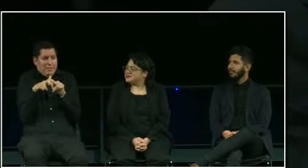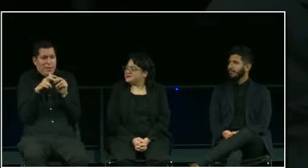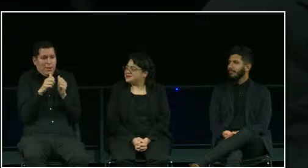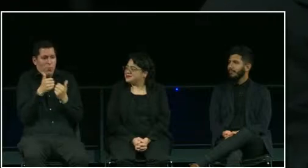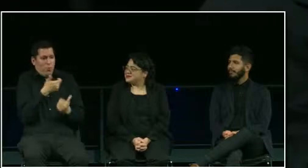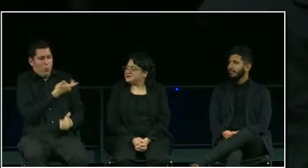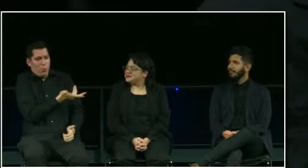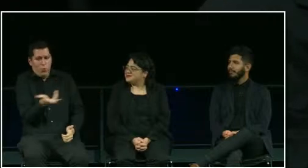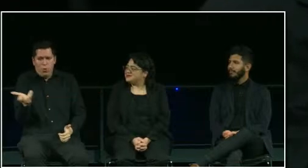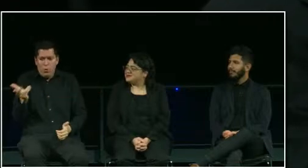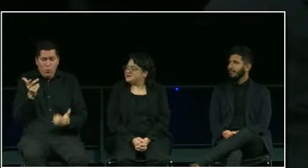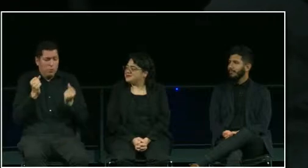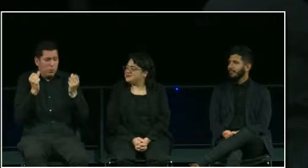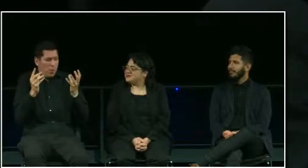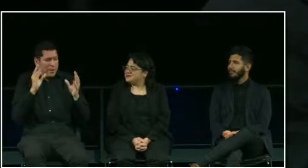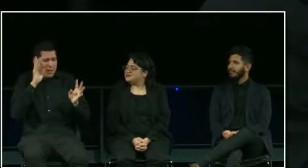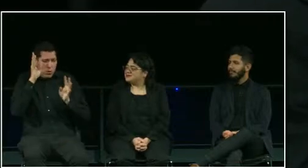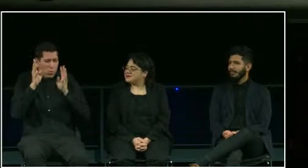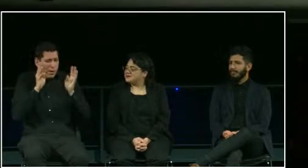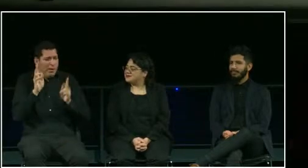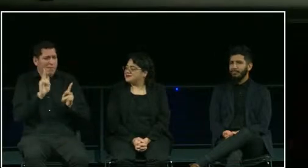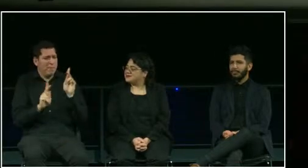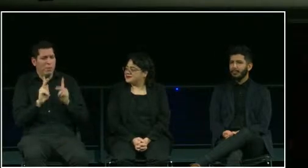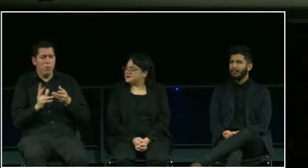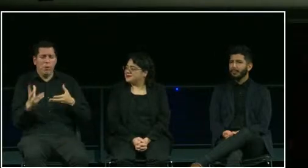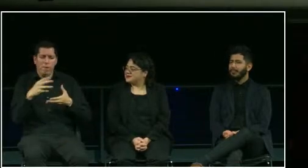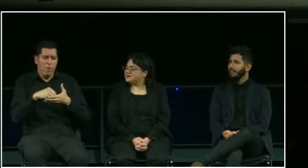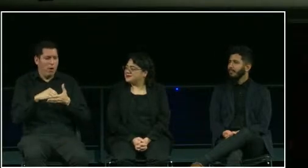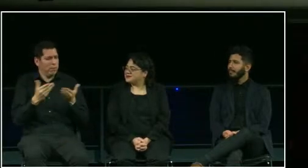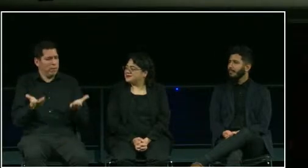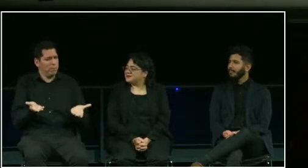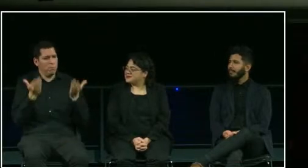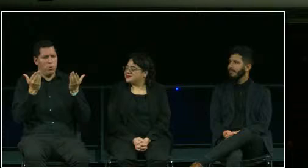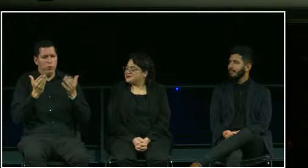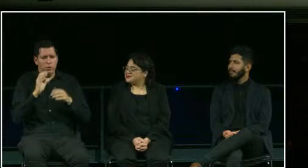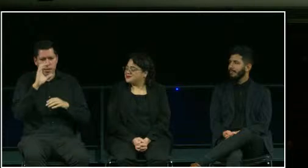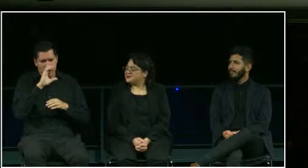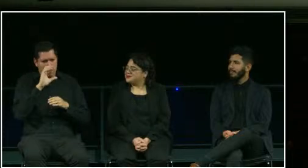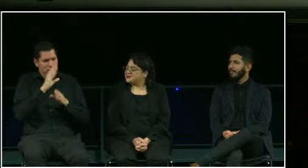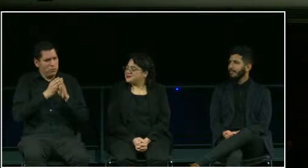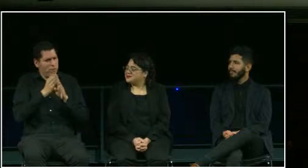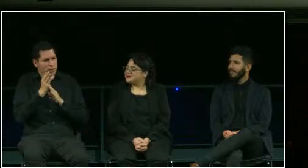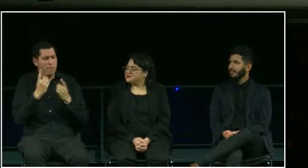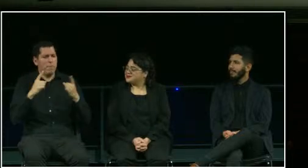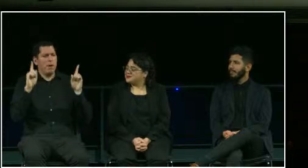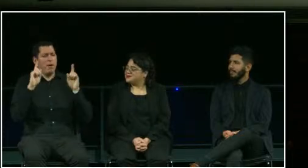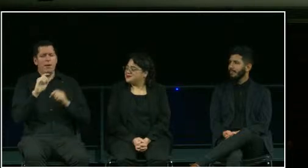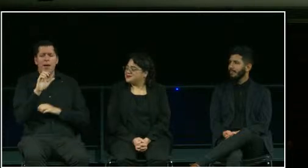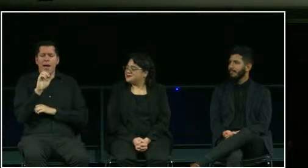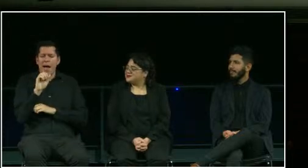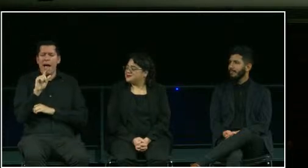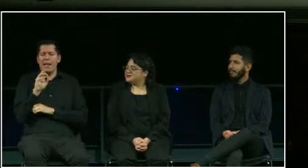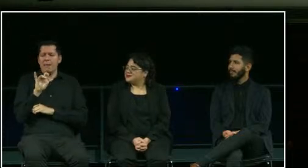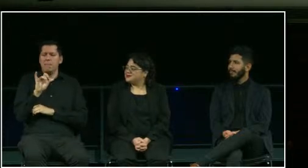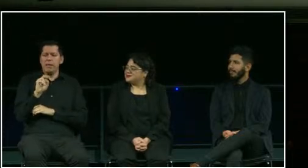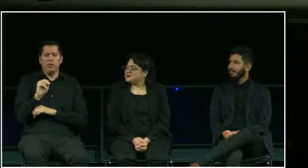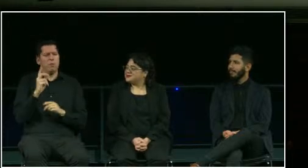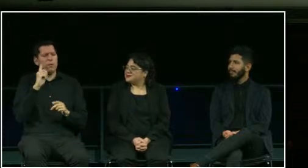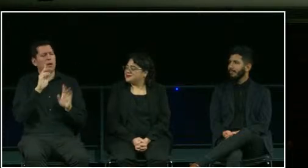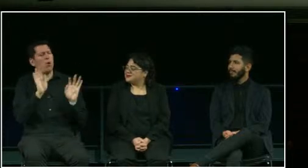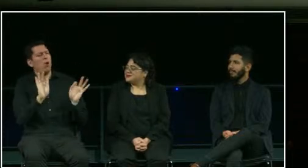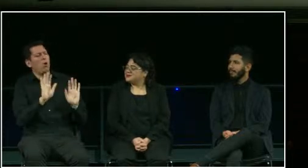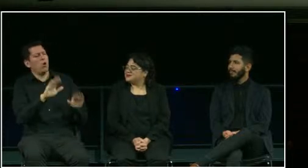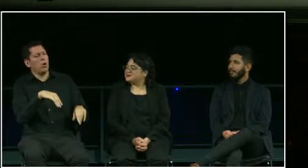with so many creative folks who have really pushed this art form, who really pushed this medium. Yes, animation is often, you know, thought of as a